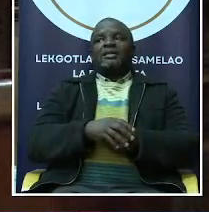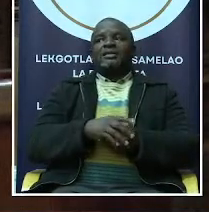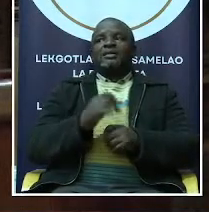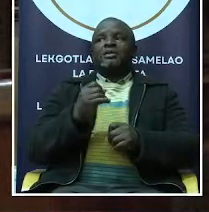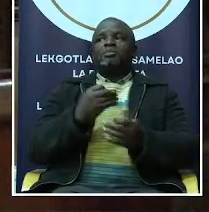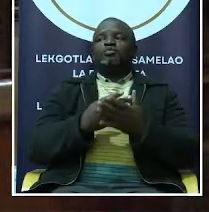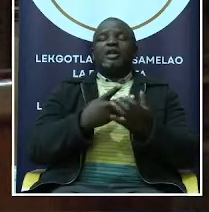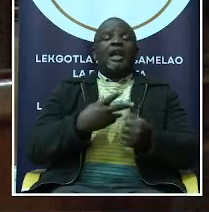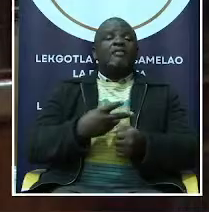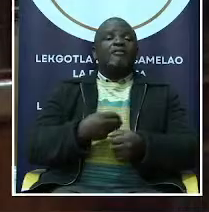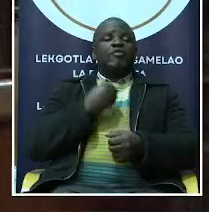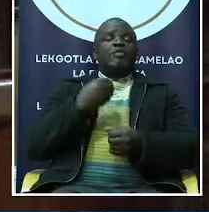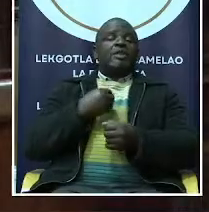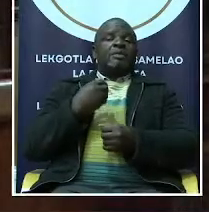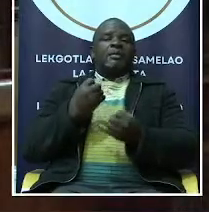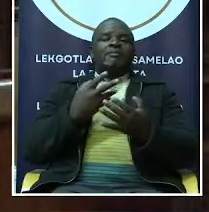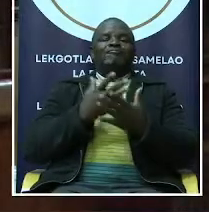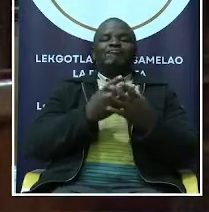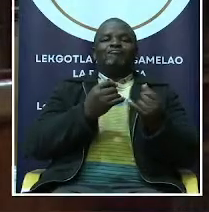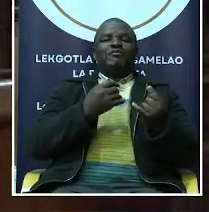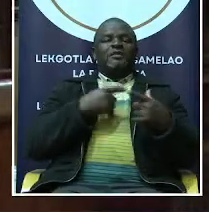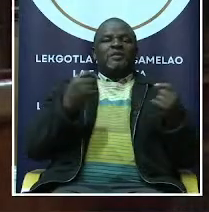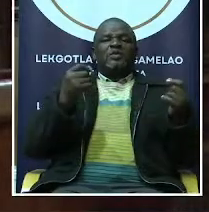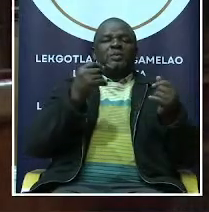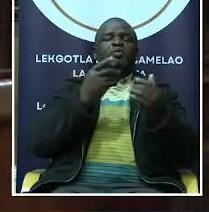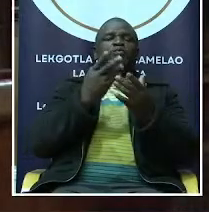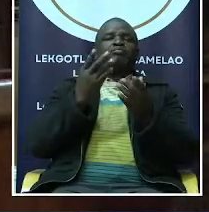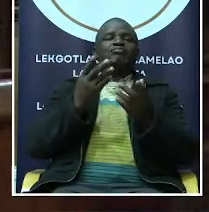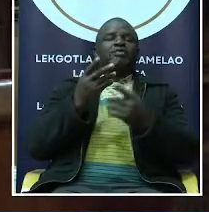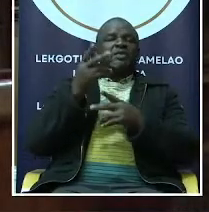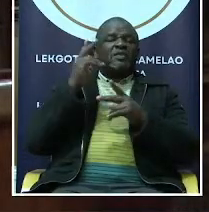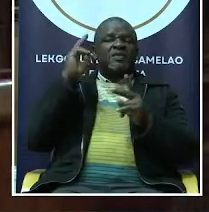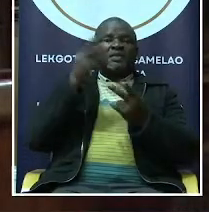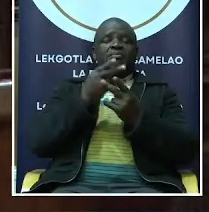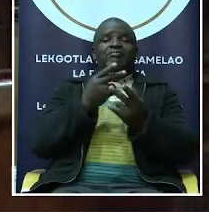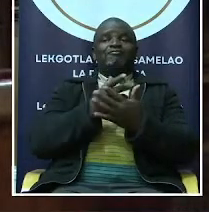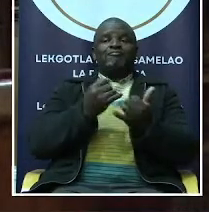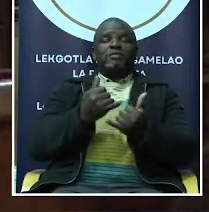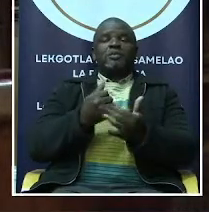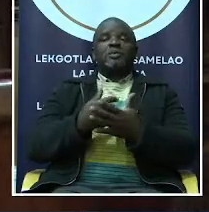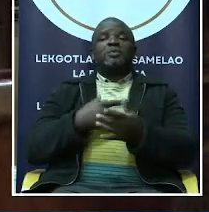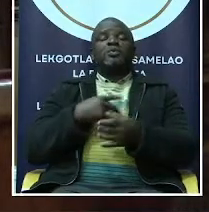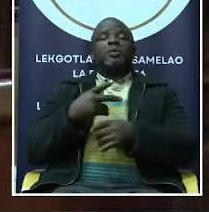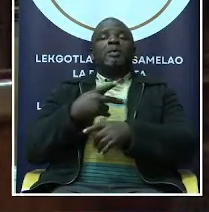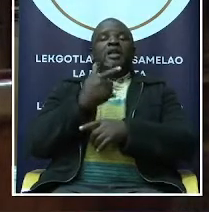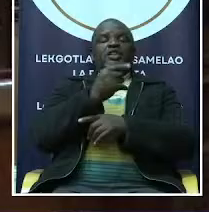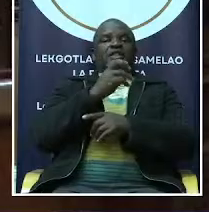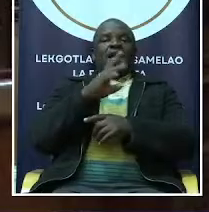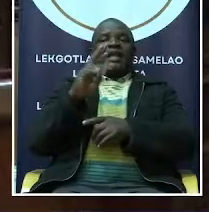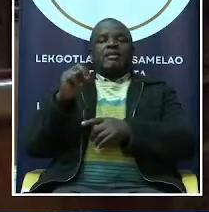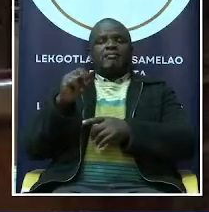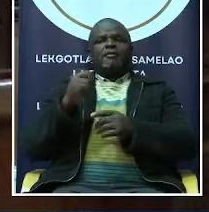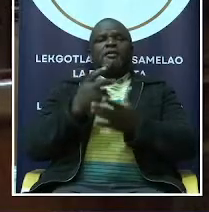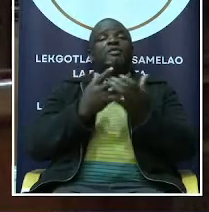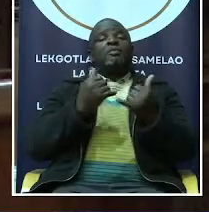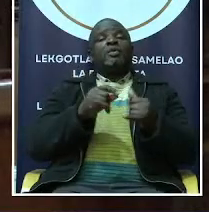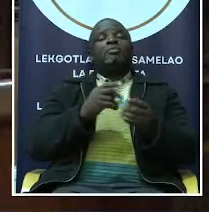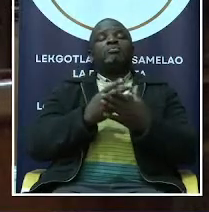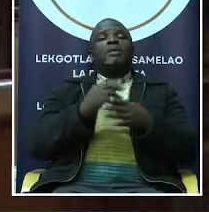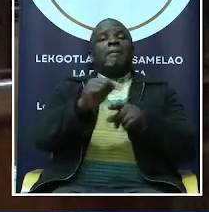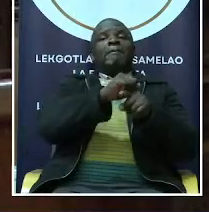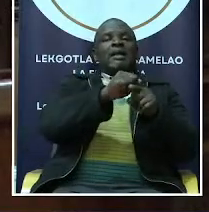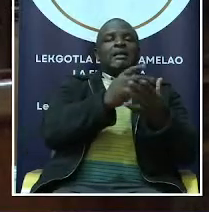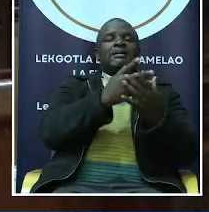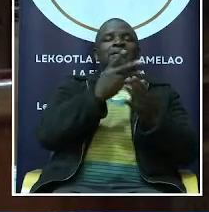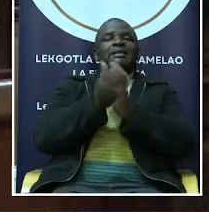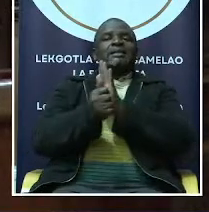lot of young graduates who are in institutions like Glen, who put their career, for them to put their career in practice,